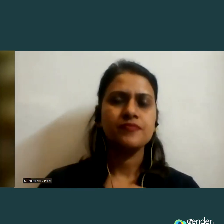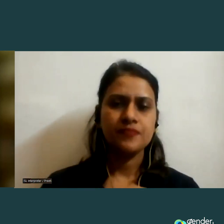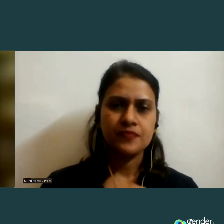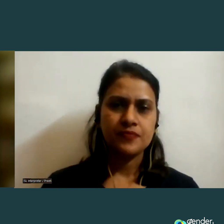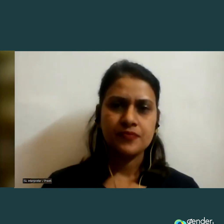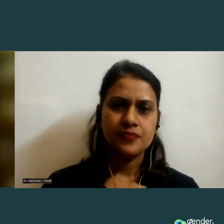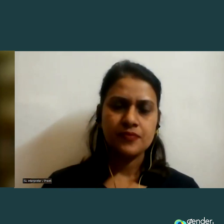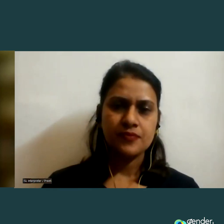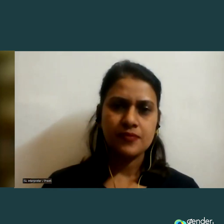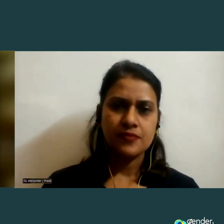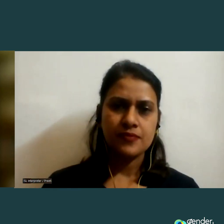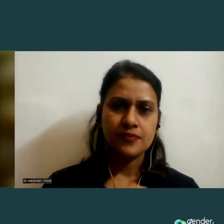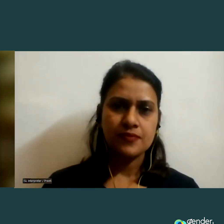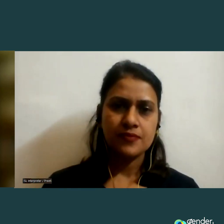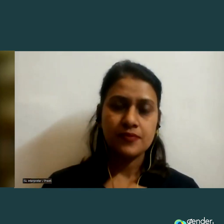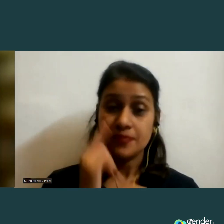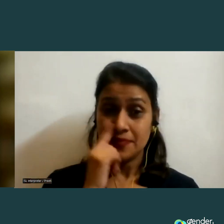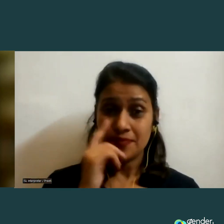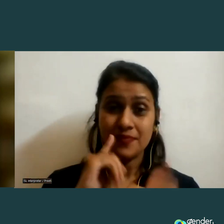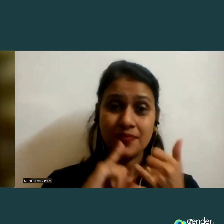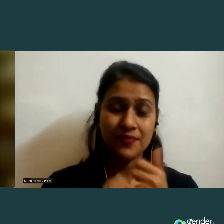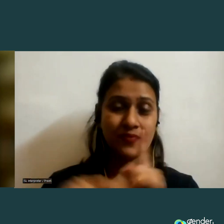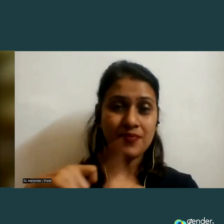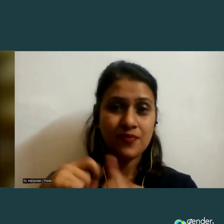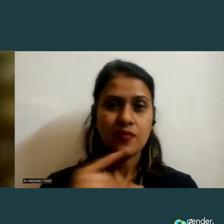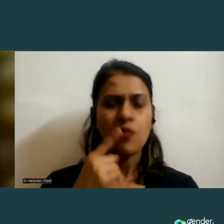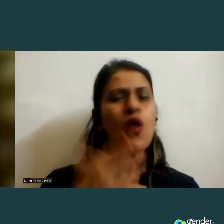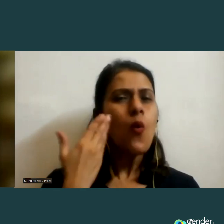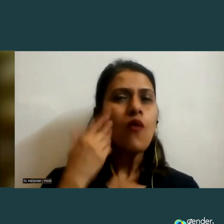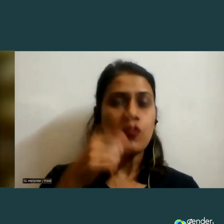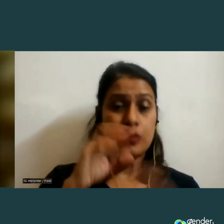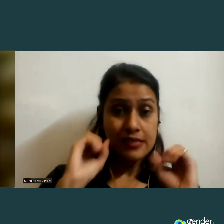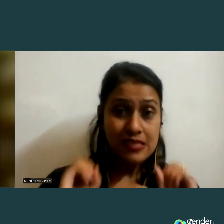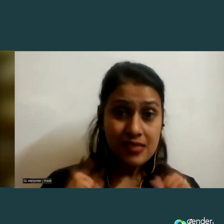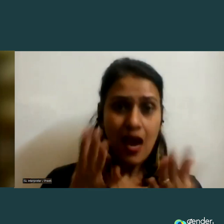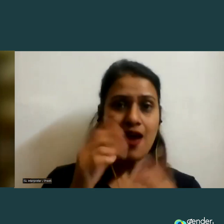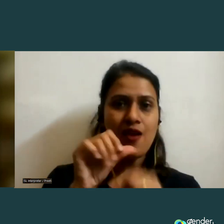And then when you start the process, what are some things? How do you start thinking about,